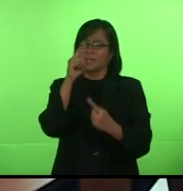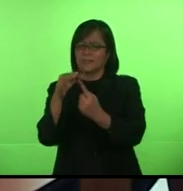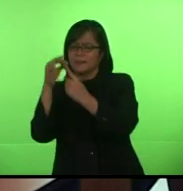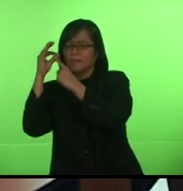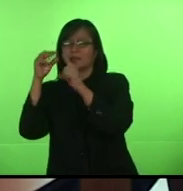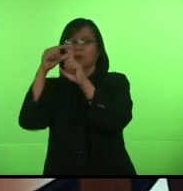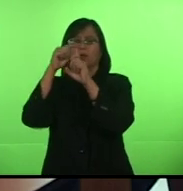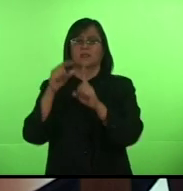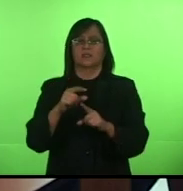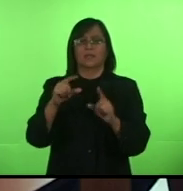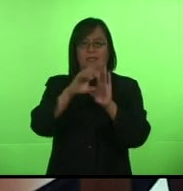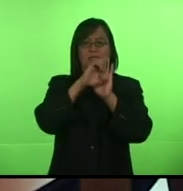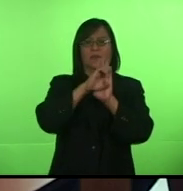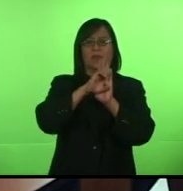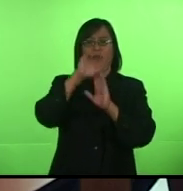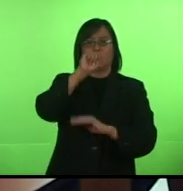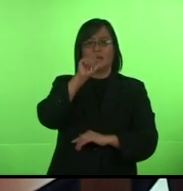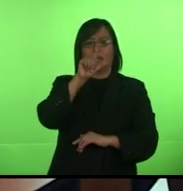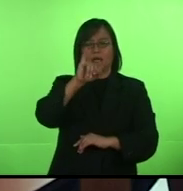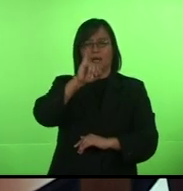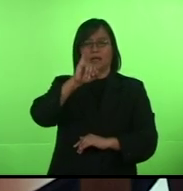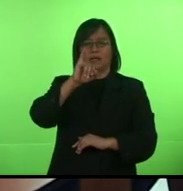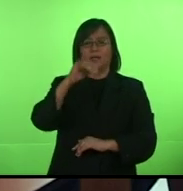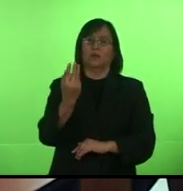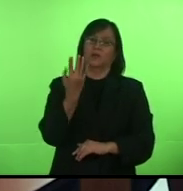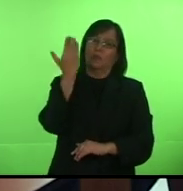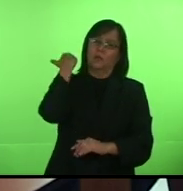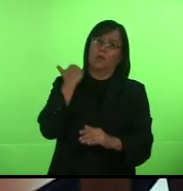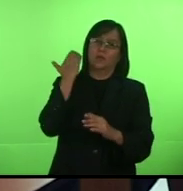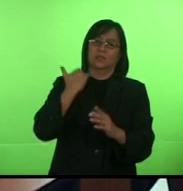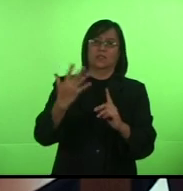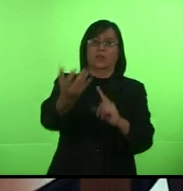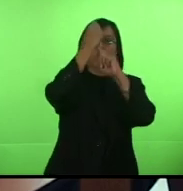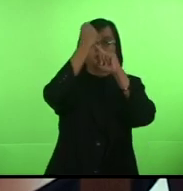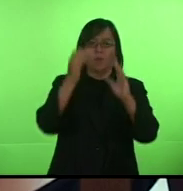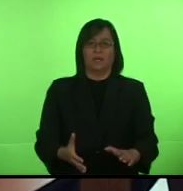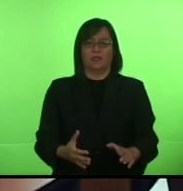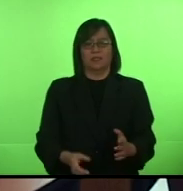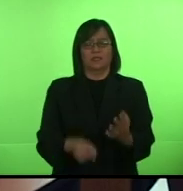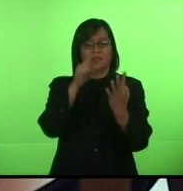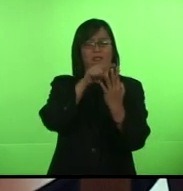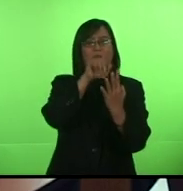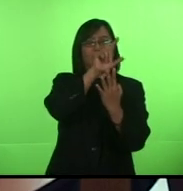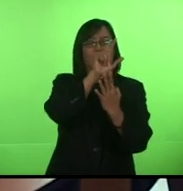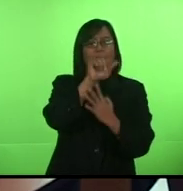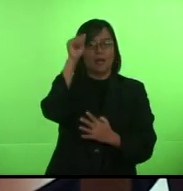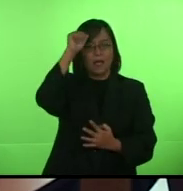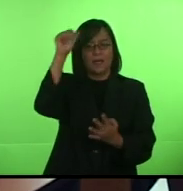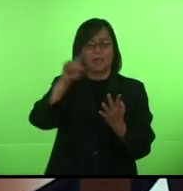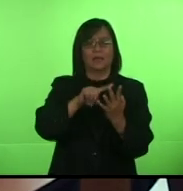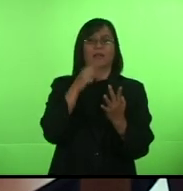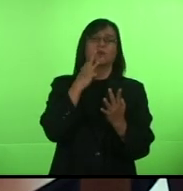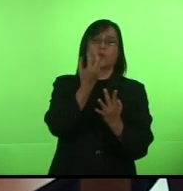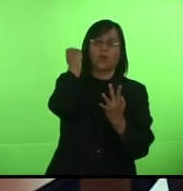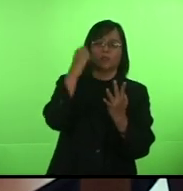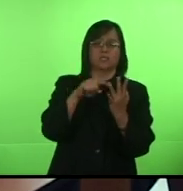Ali was the winner. See, Ali was the winner. 4 words, whereby you can summarize